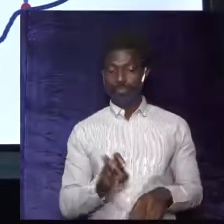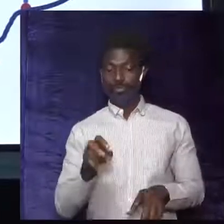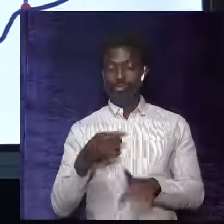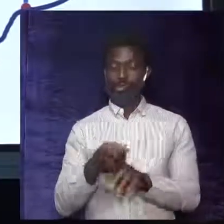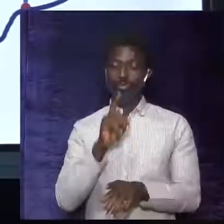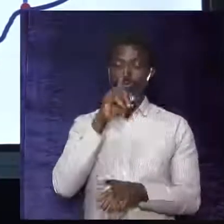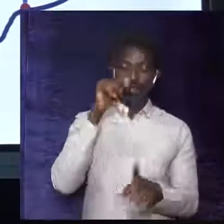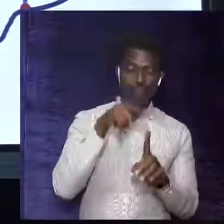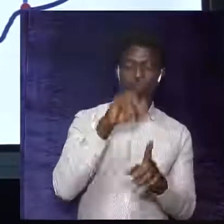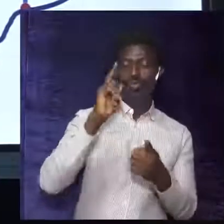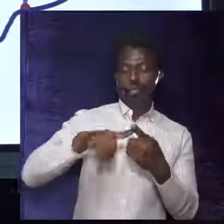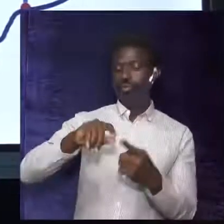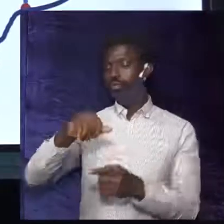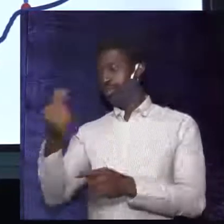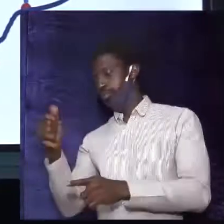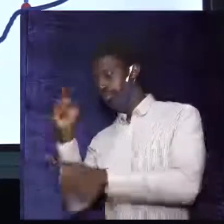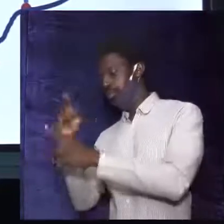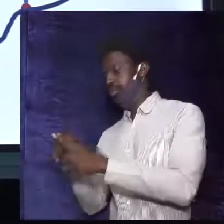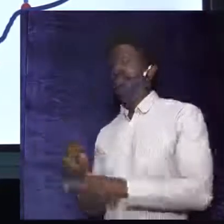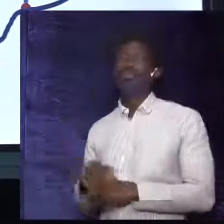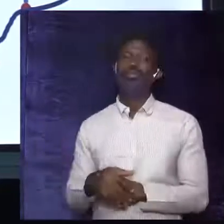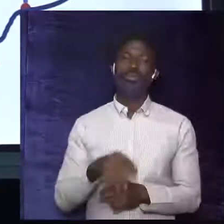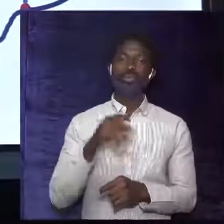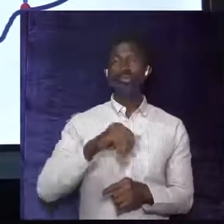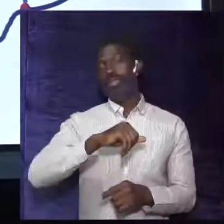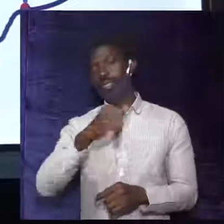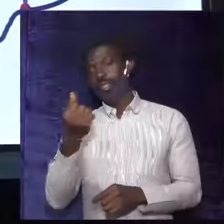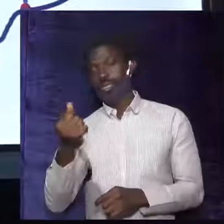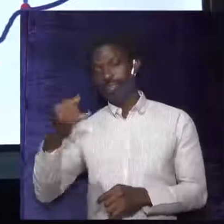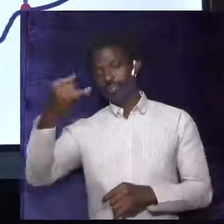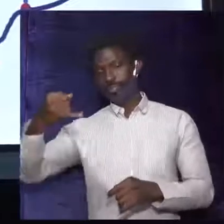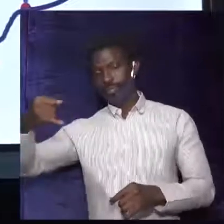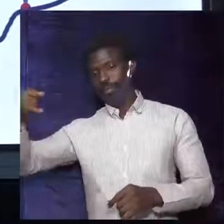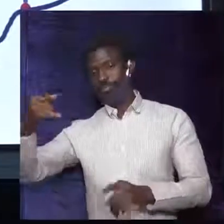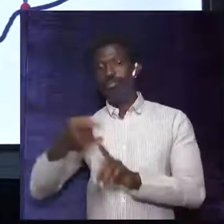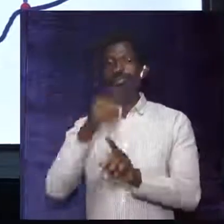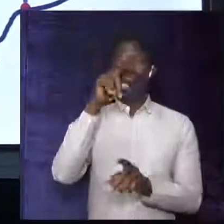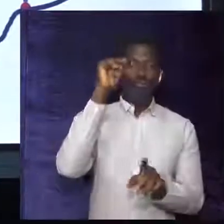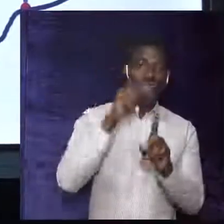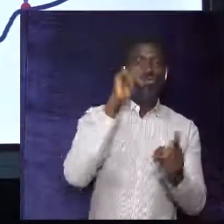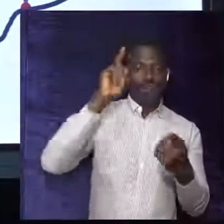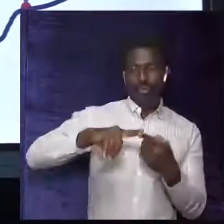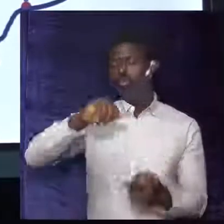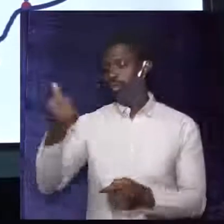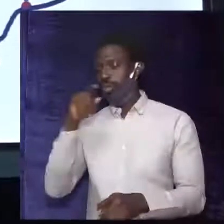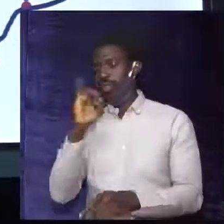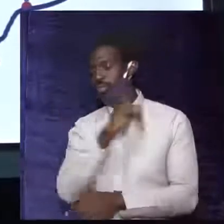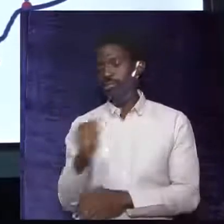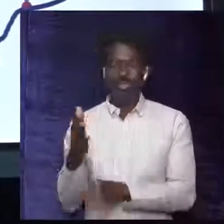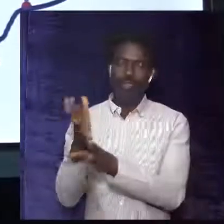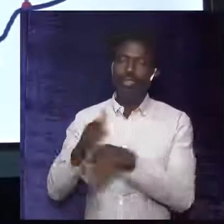know, that's what lines are. Any shape that you draw from one point to another is a